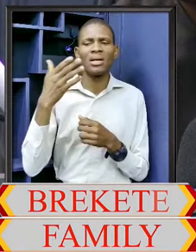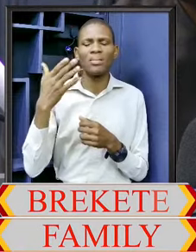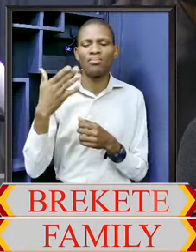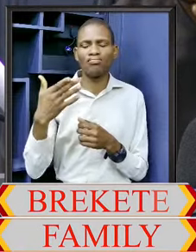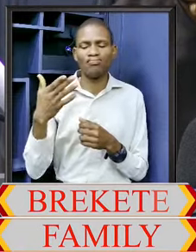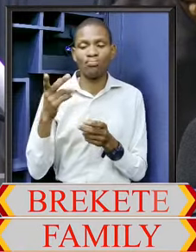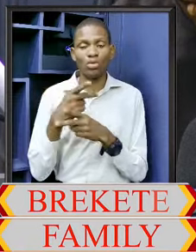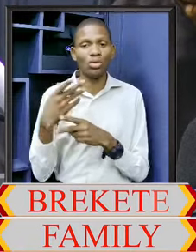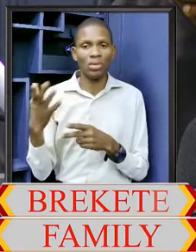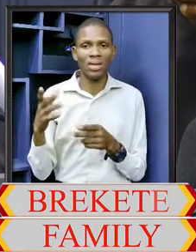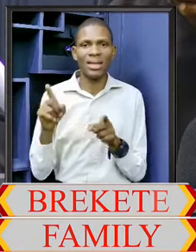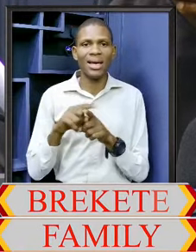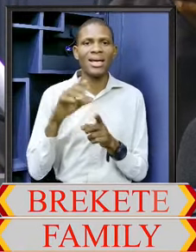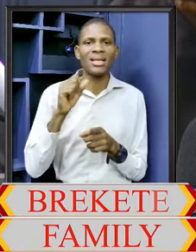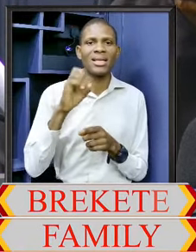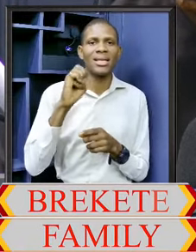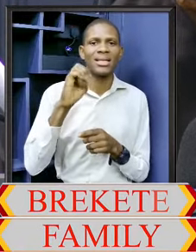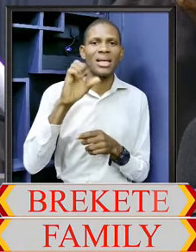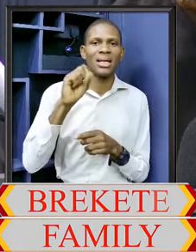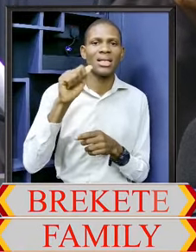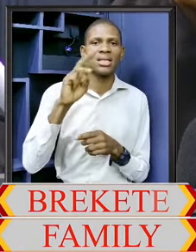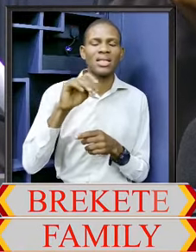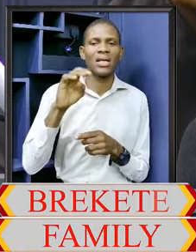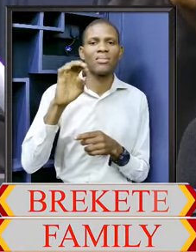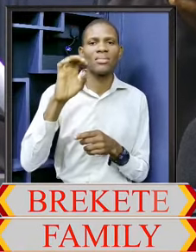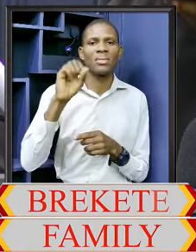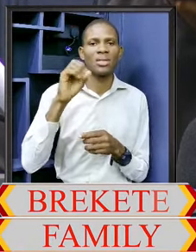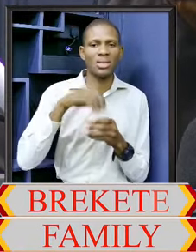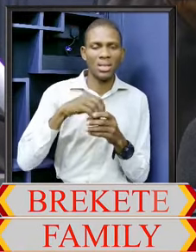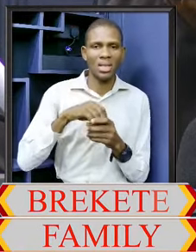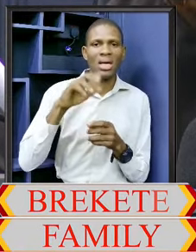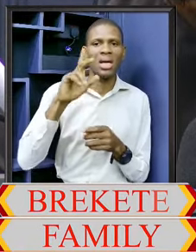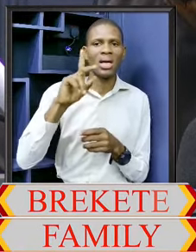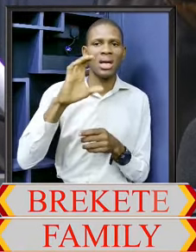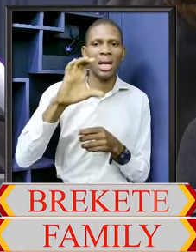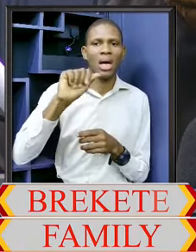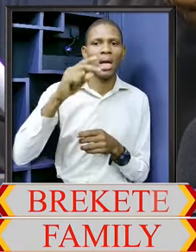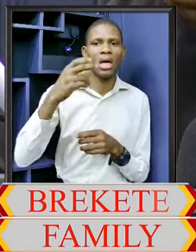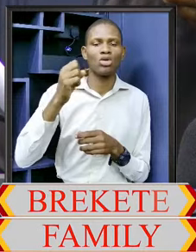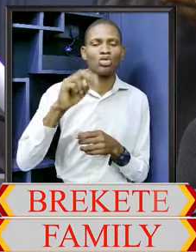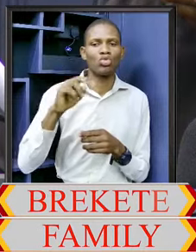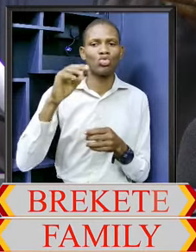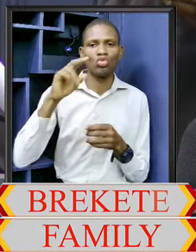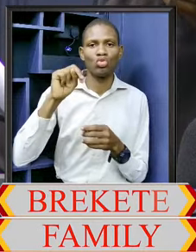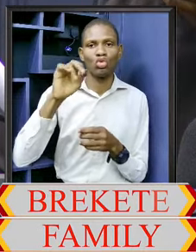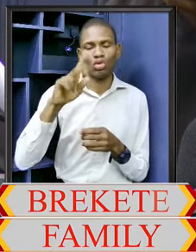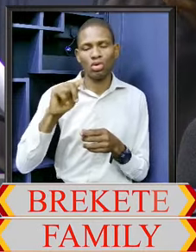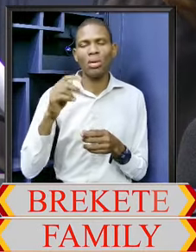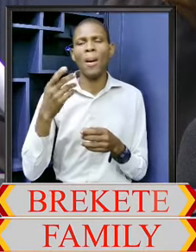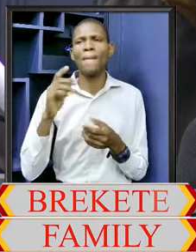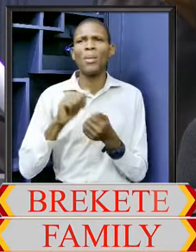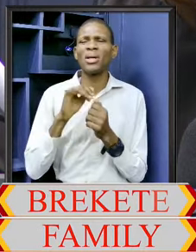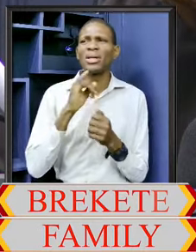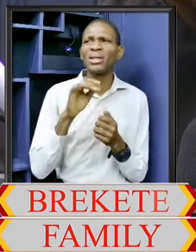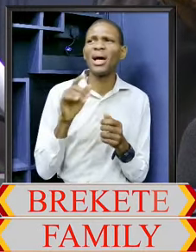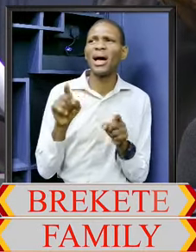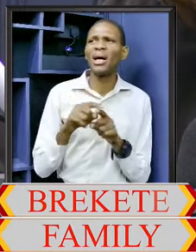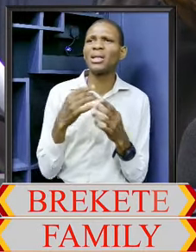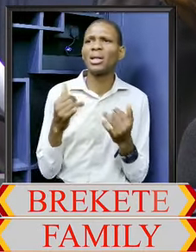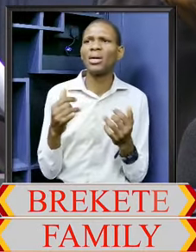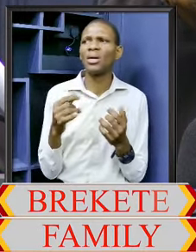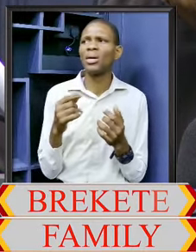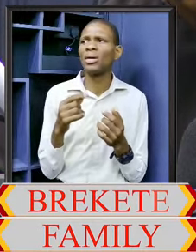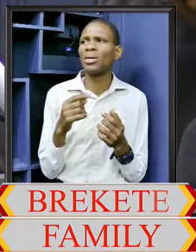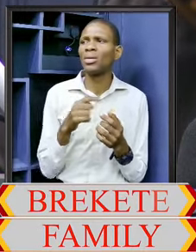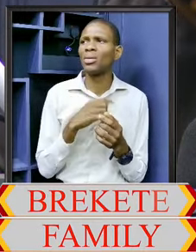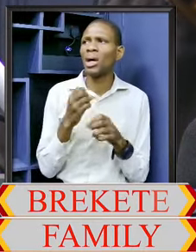deal like CCMC, we see the export and then cashew nut. But small problem where they be say as now why I